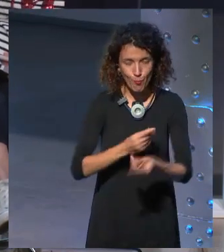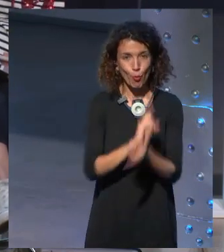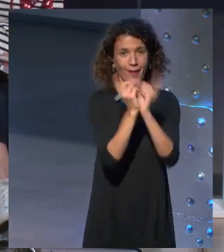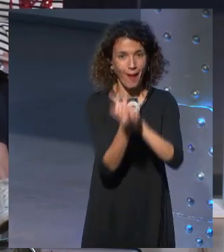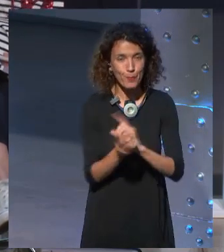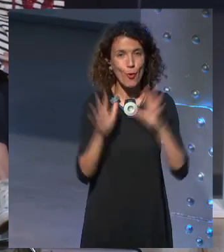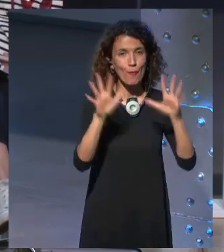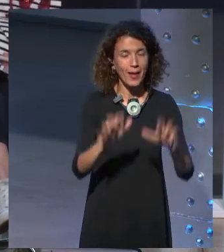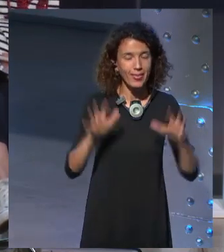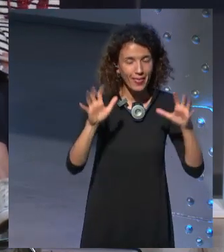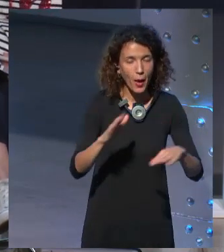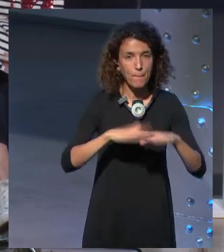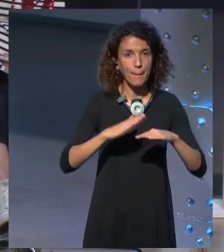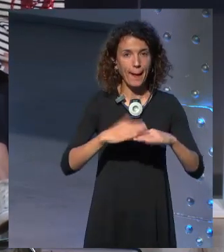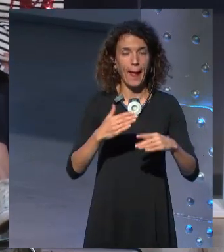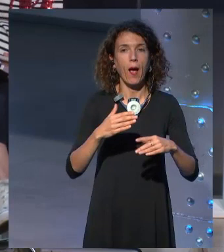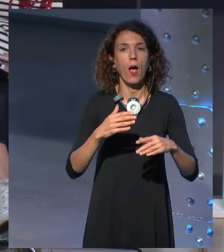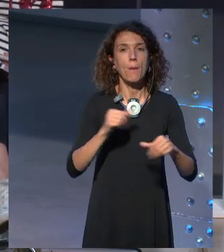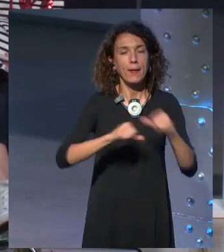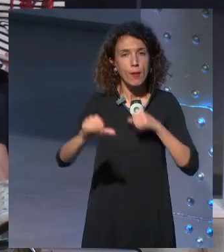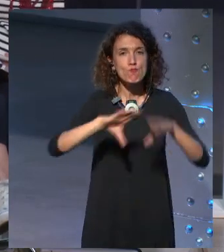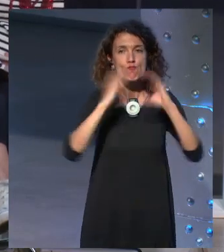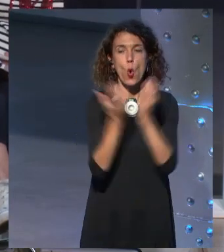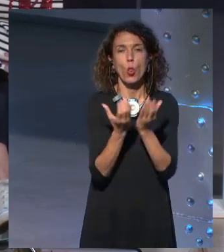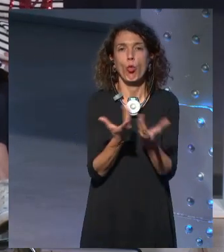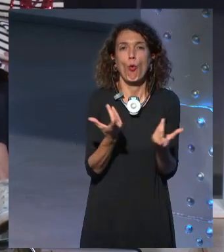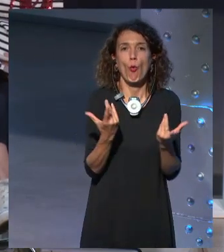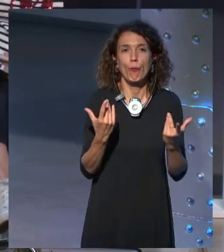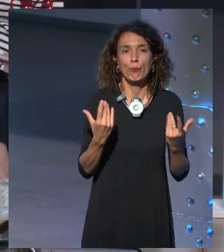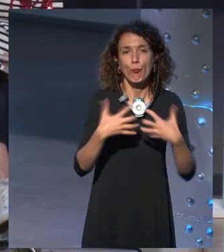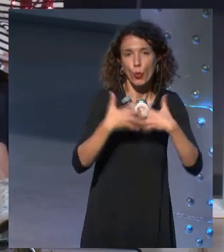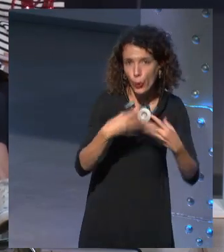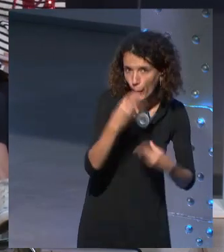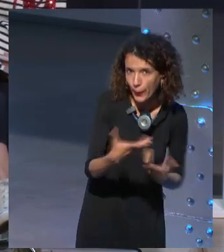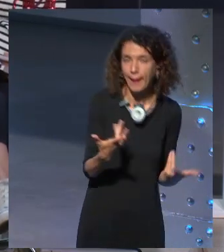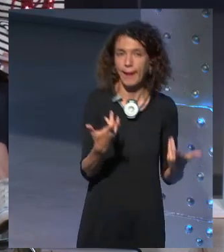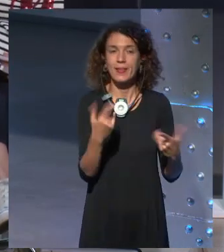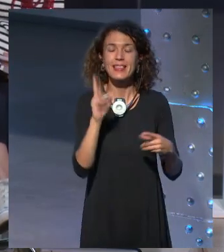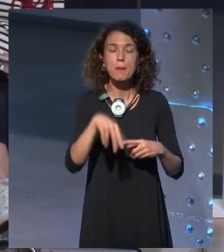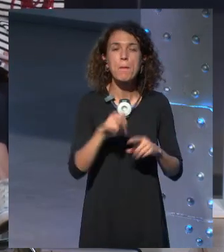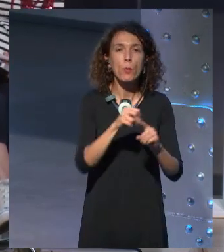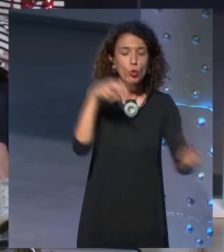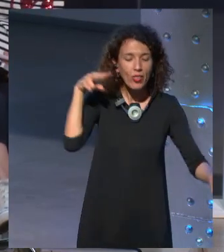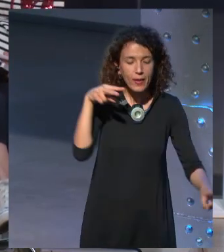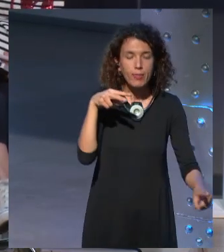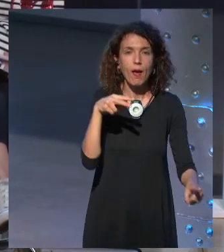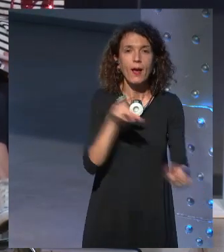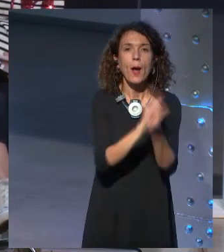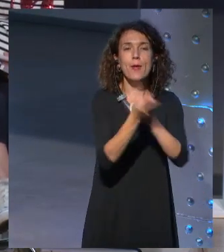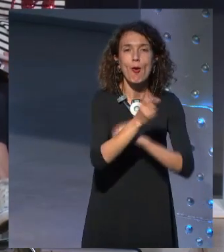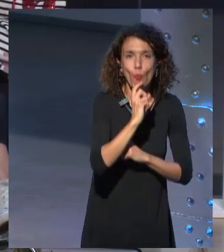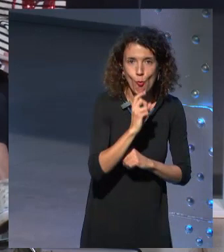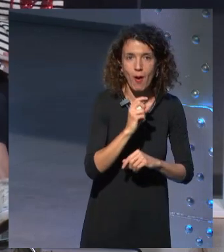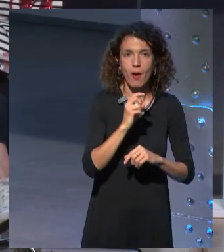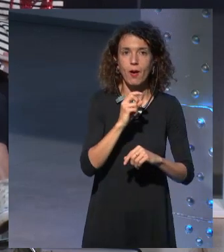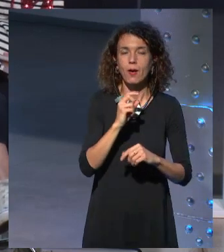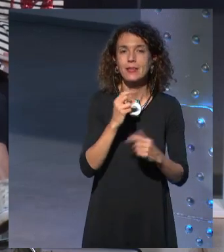we do not only the shift in learning to make it up, but also the shift in